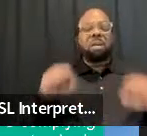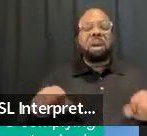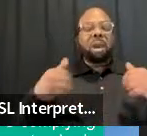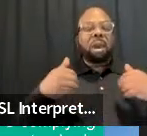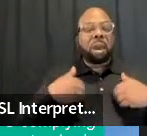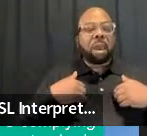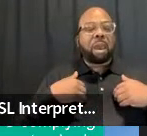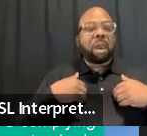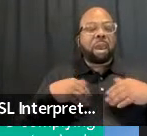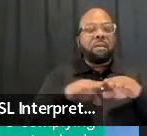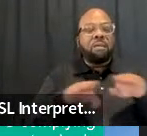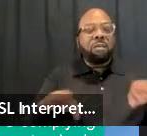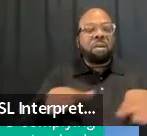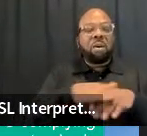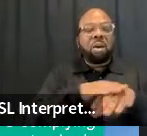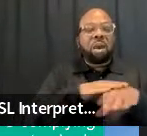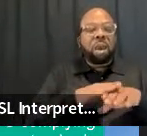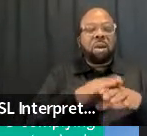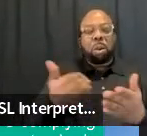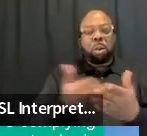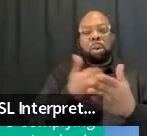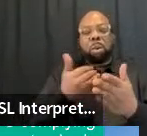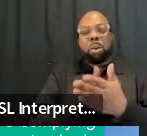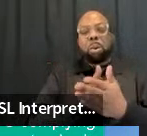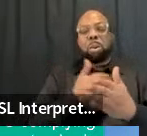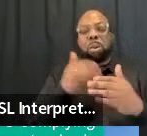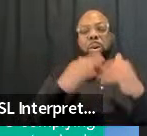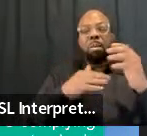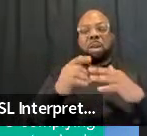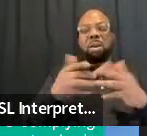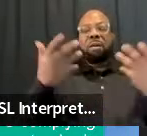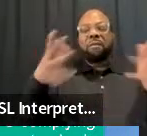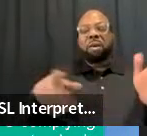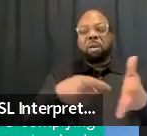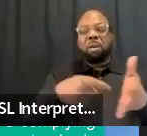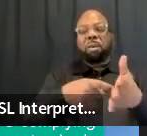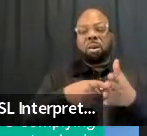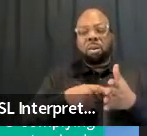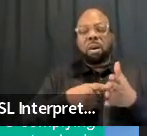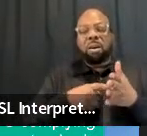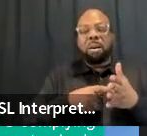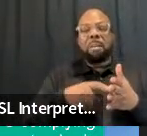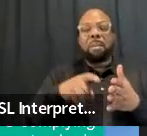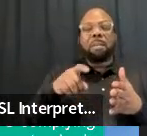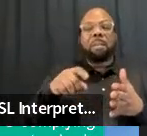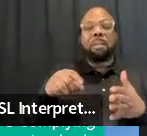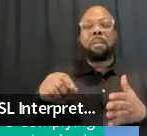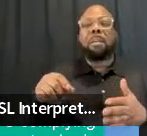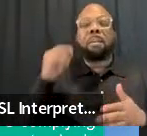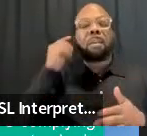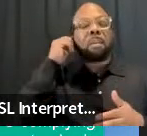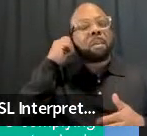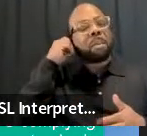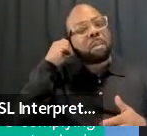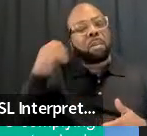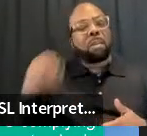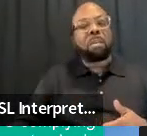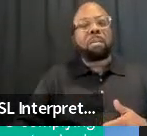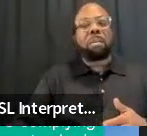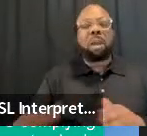new buildings, which are already required separately to be fully electric by Local Law